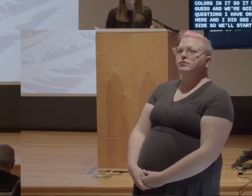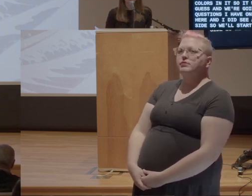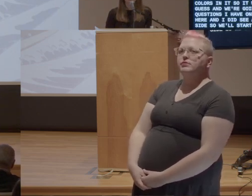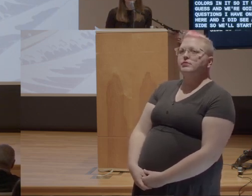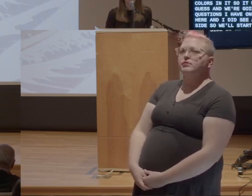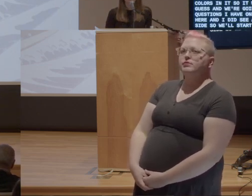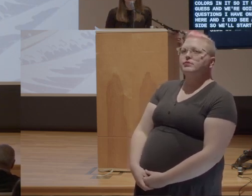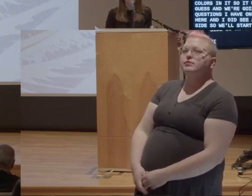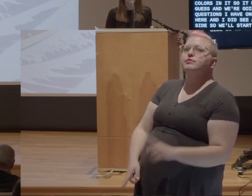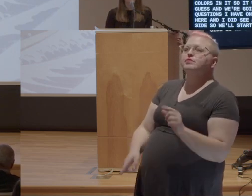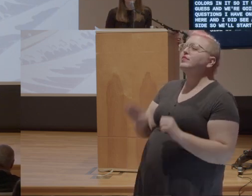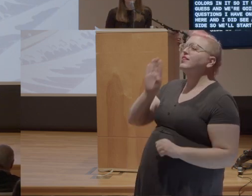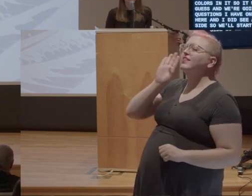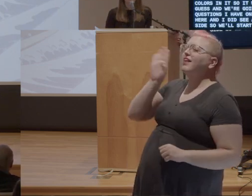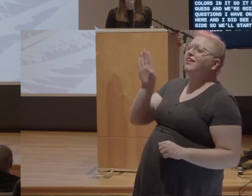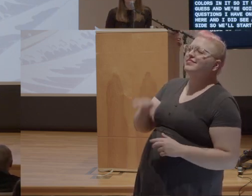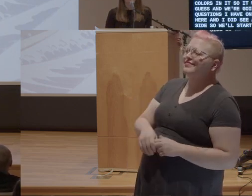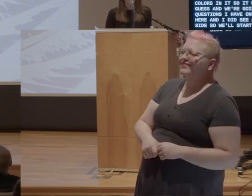Hi.